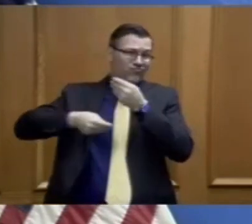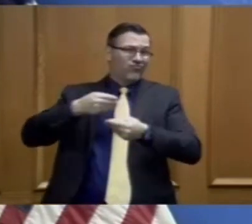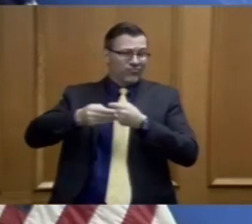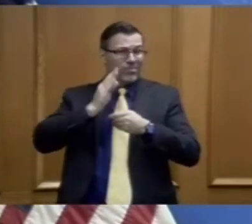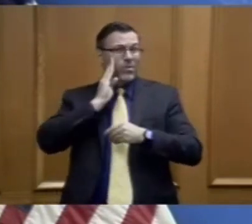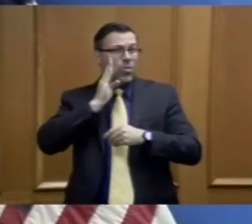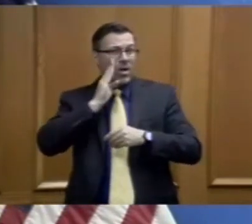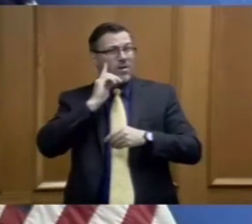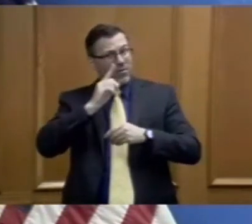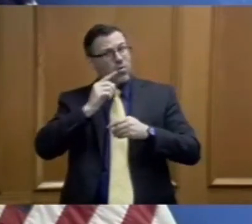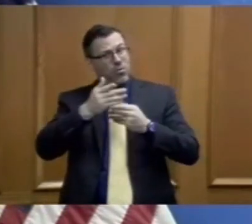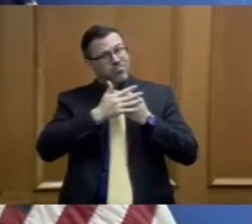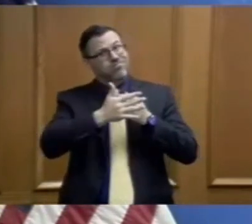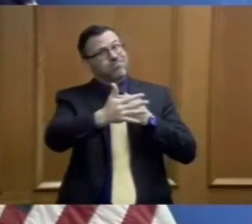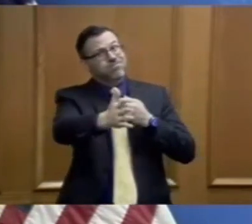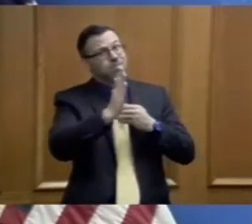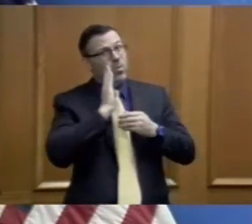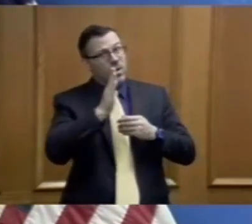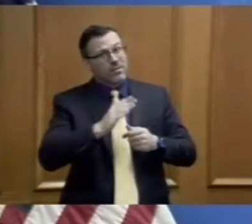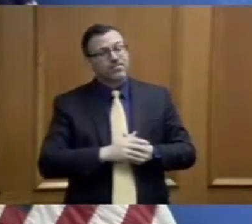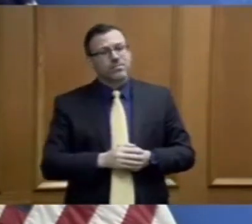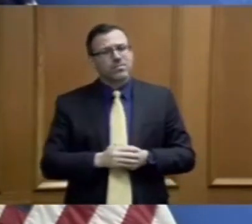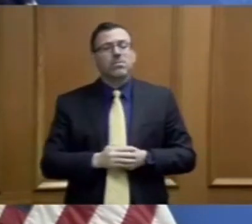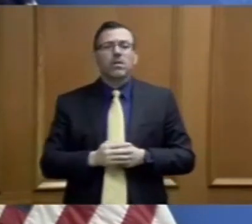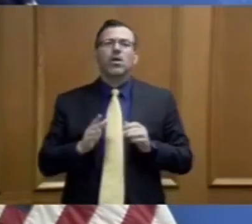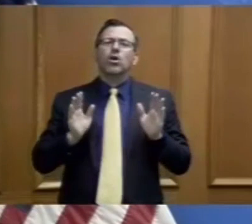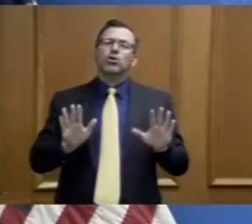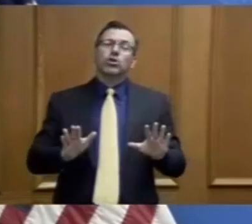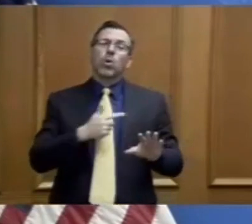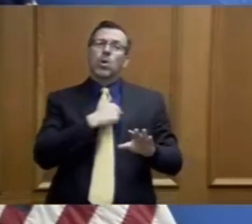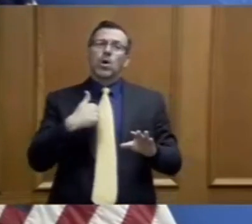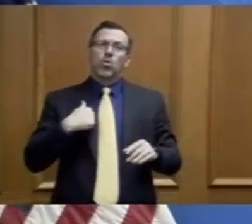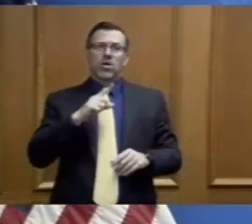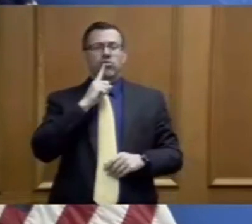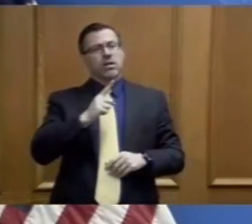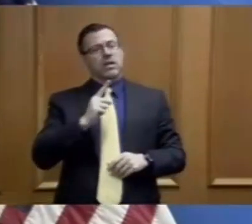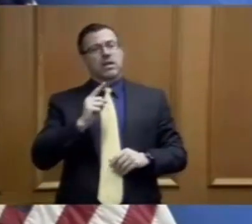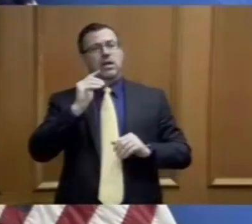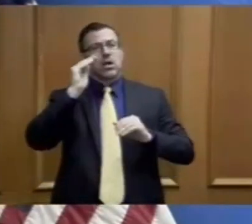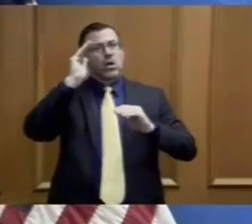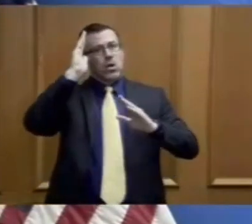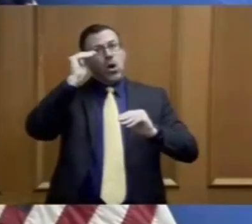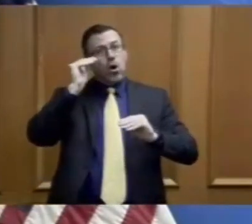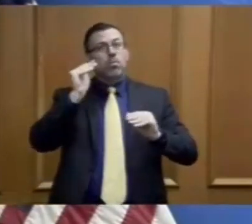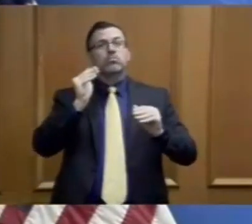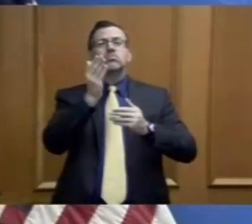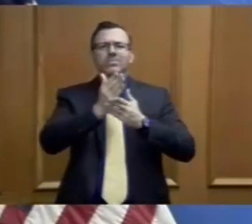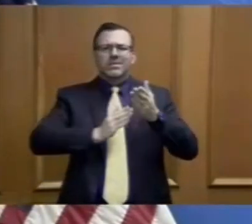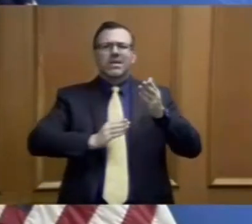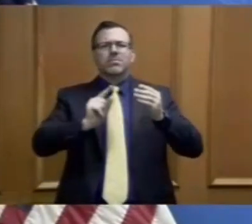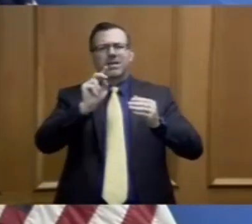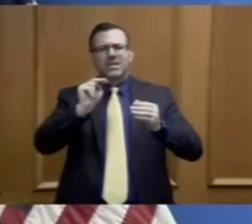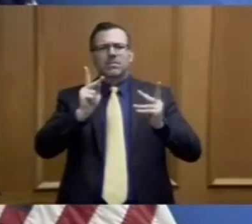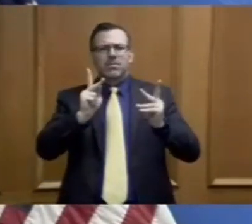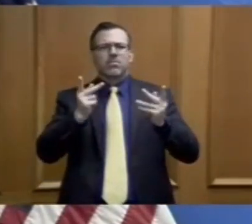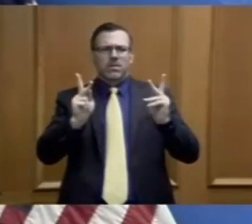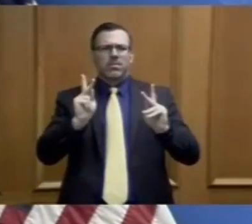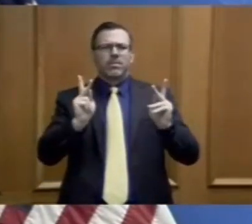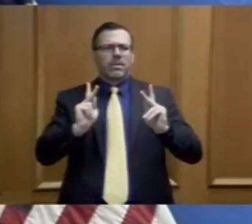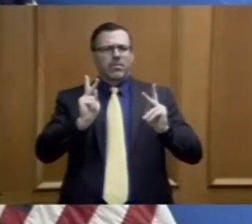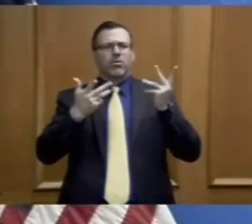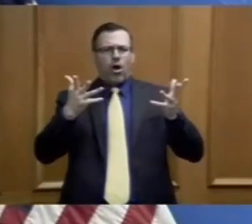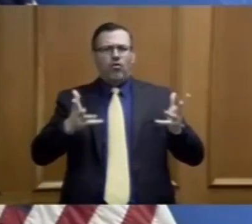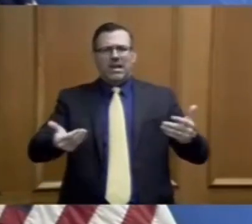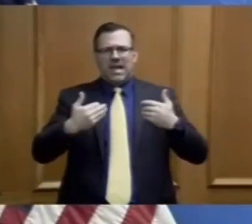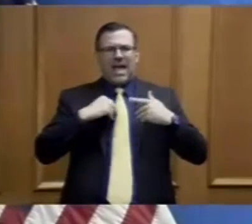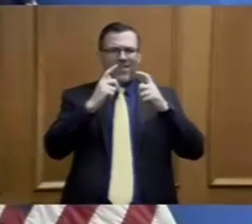So, so we're hoping to actually supplement what Tennesseans are already doing. And